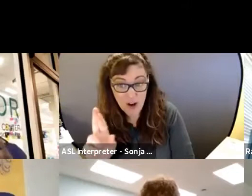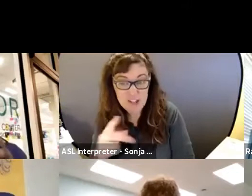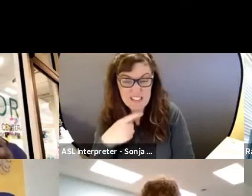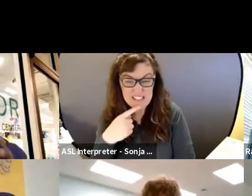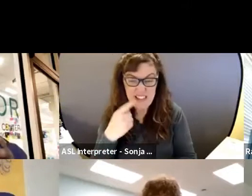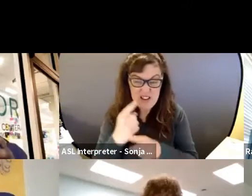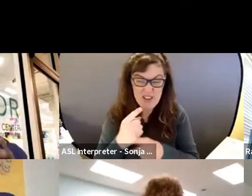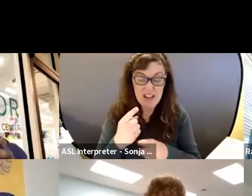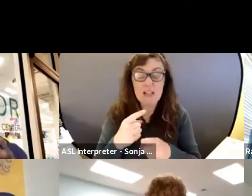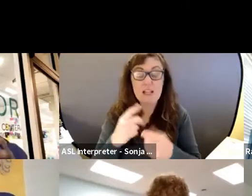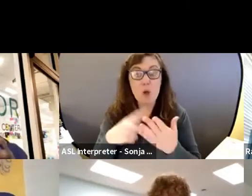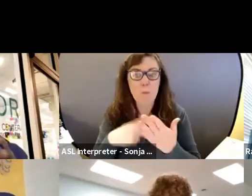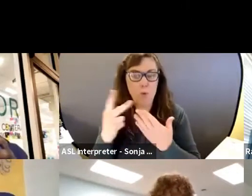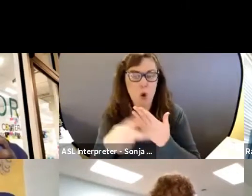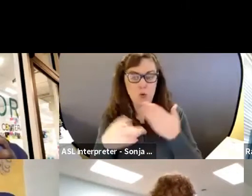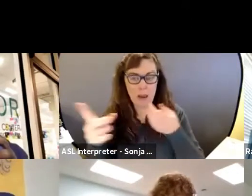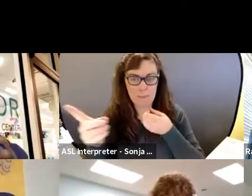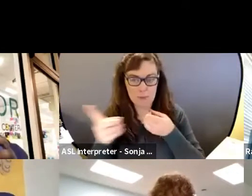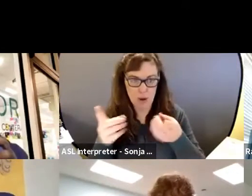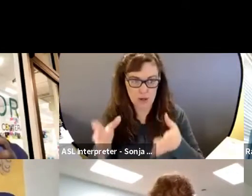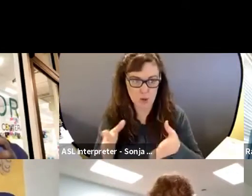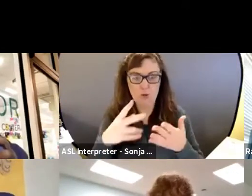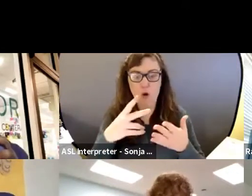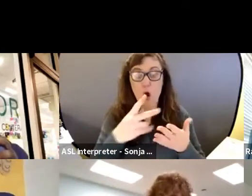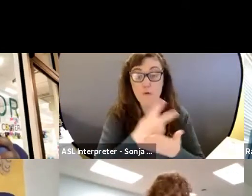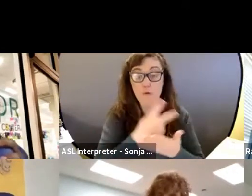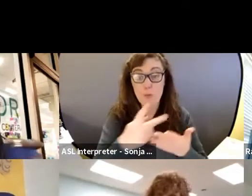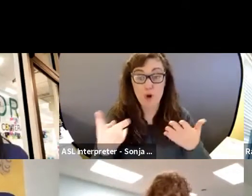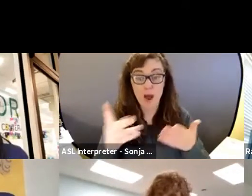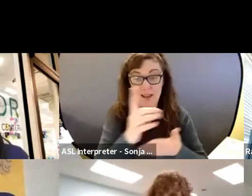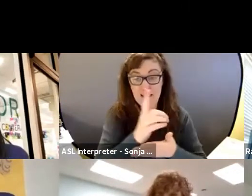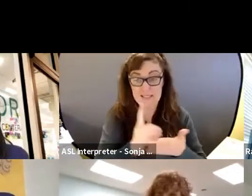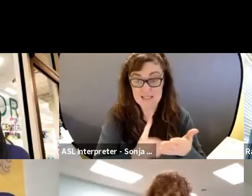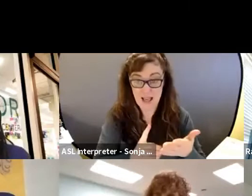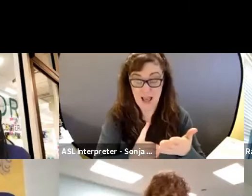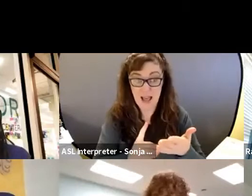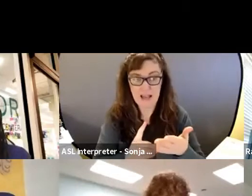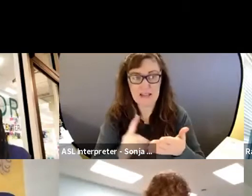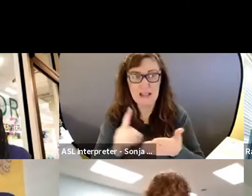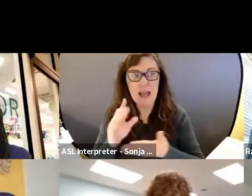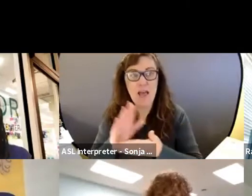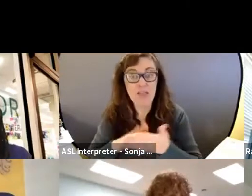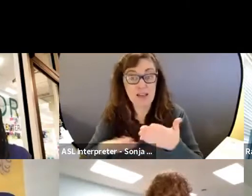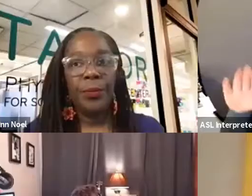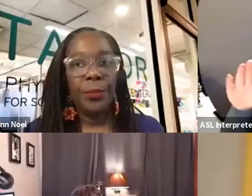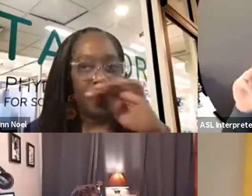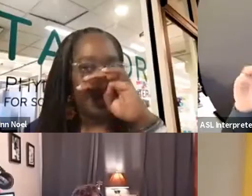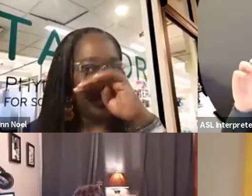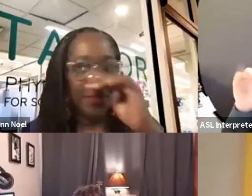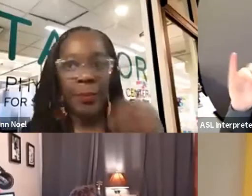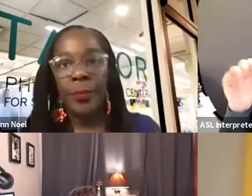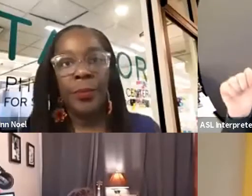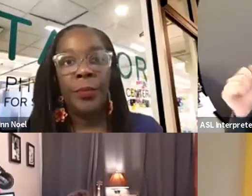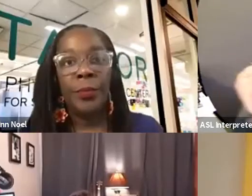program director and assistant director of product design at Drexel University's College of Media Arts and Design. She